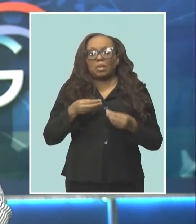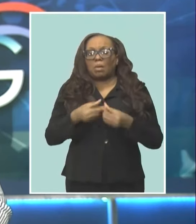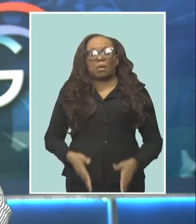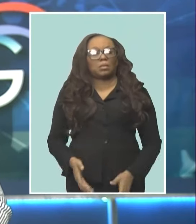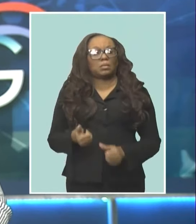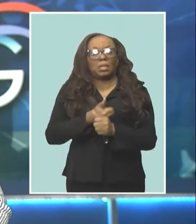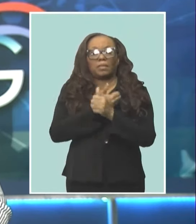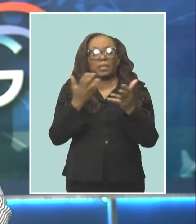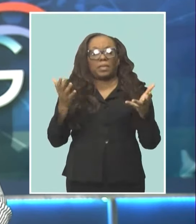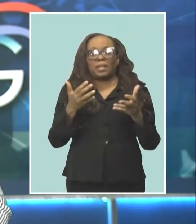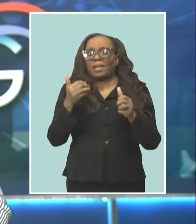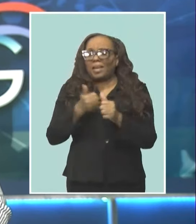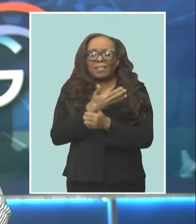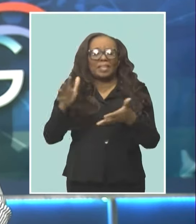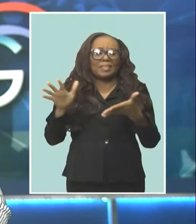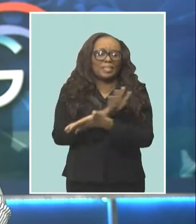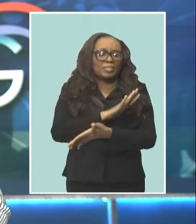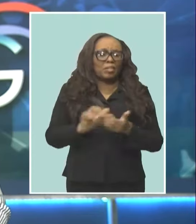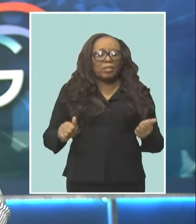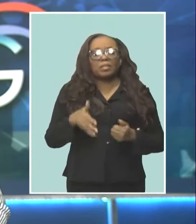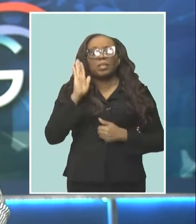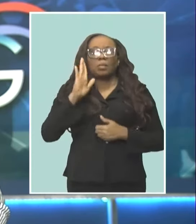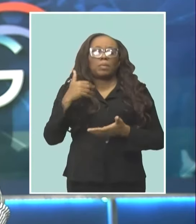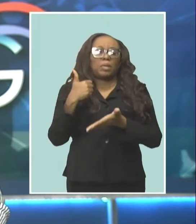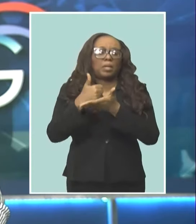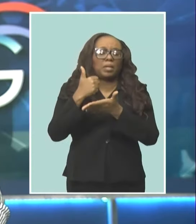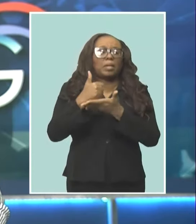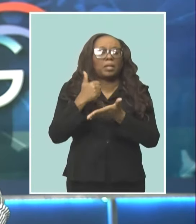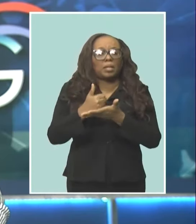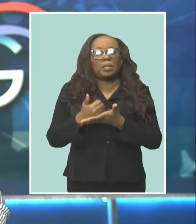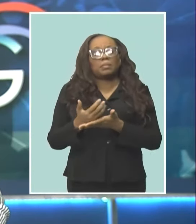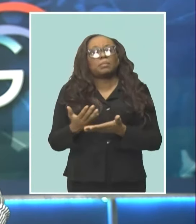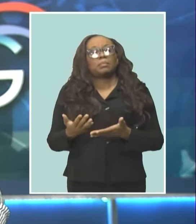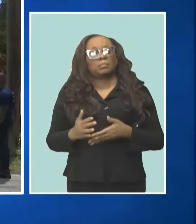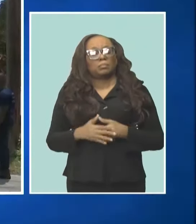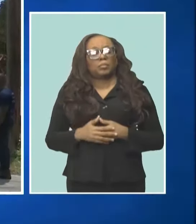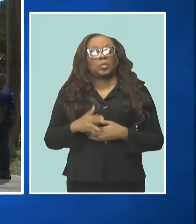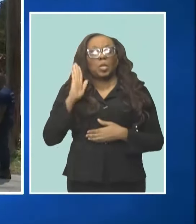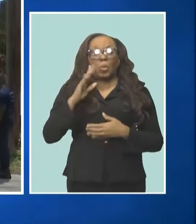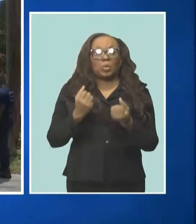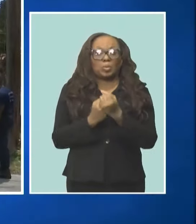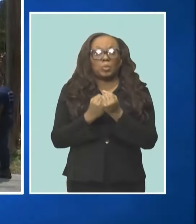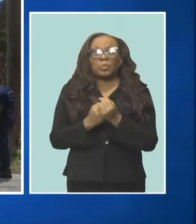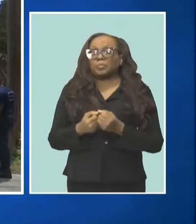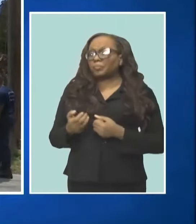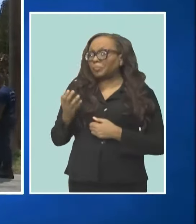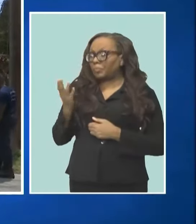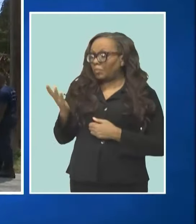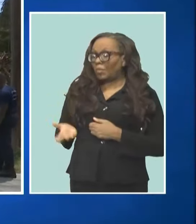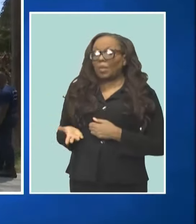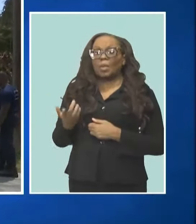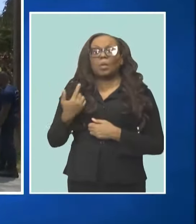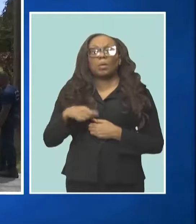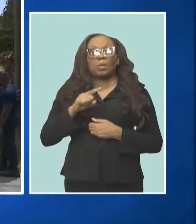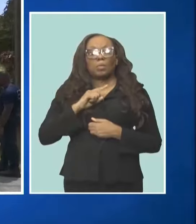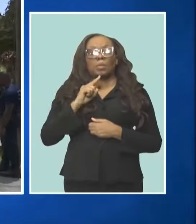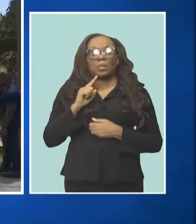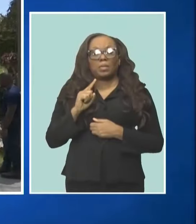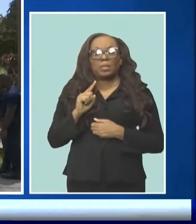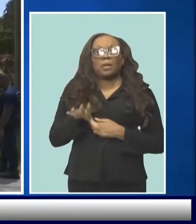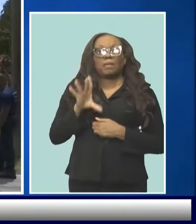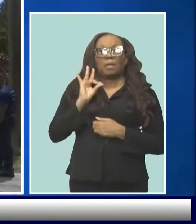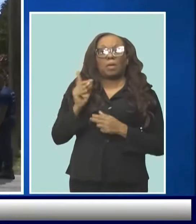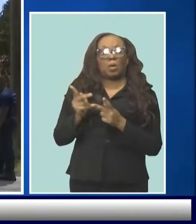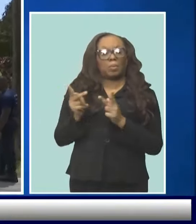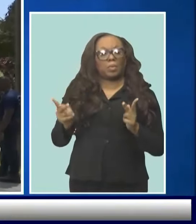the Resilience Unit will render assistance to the fire victims. We've already found accommodation for them, so tonight